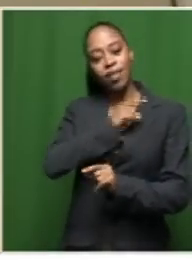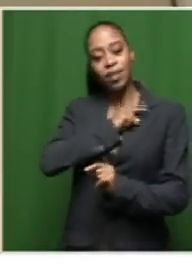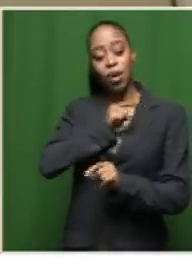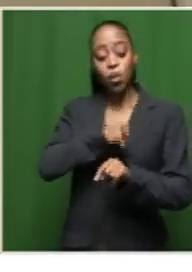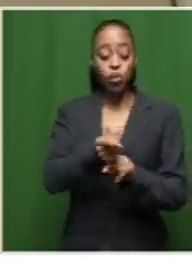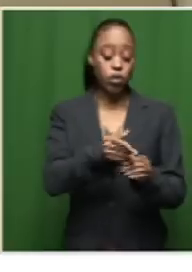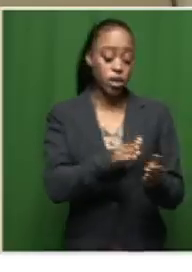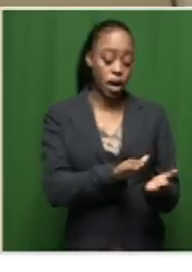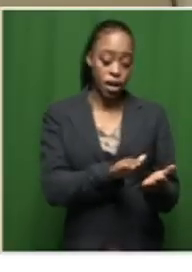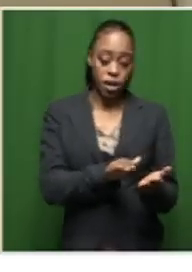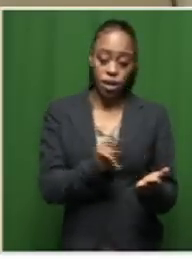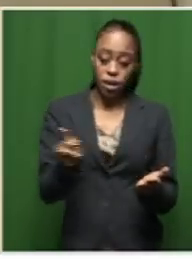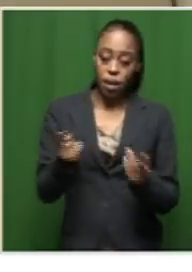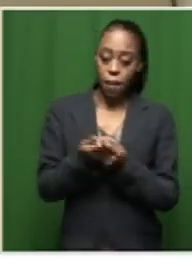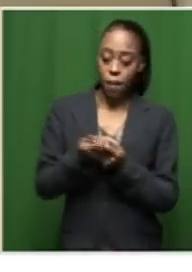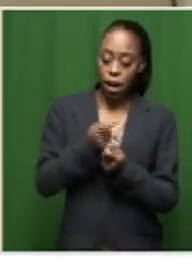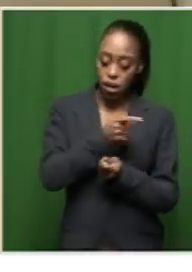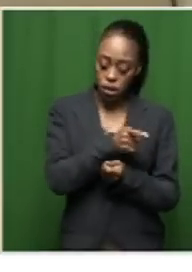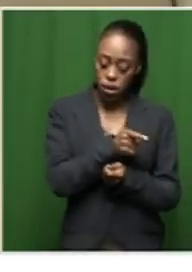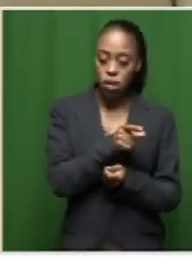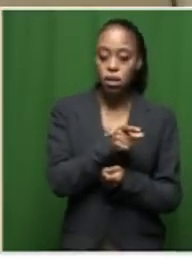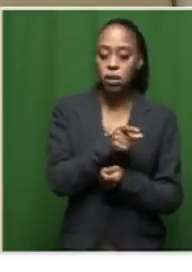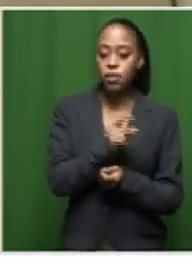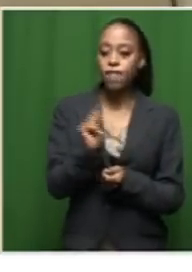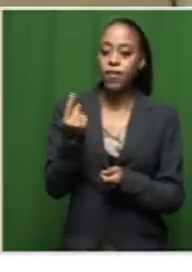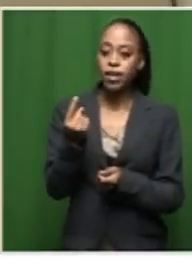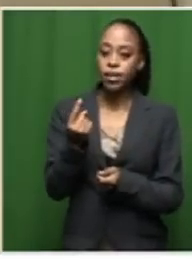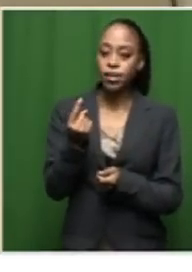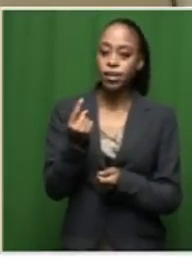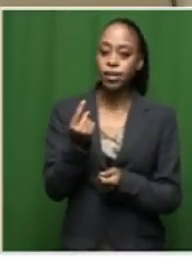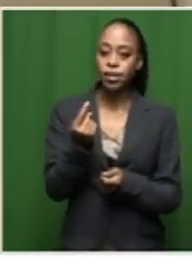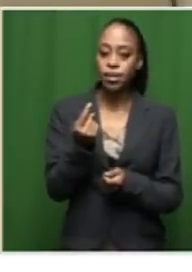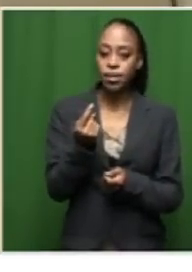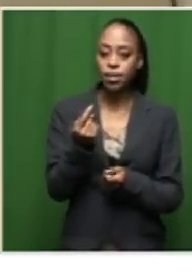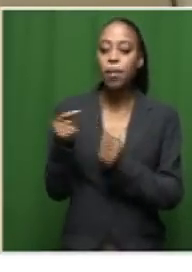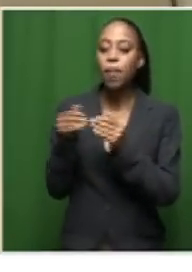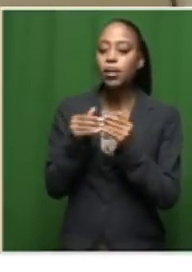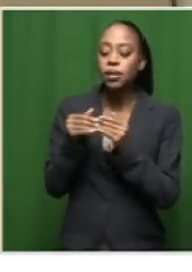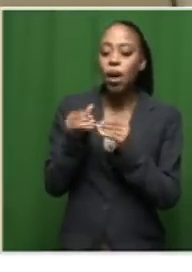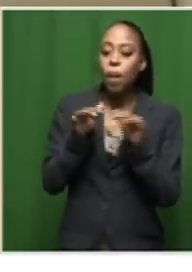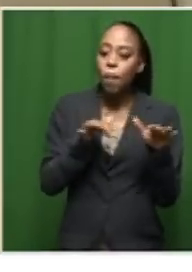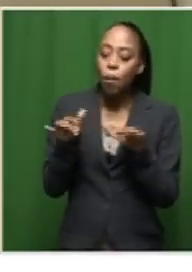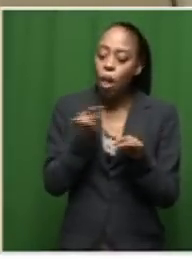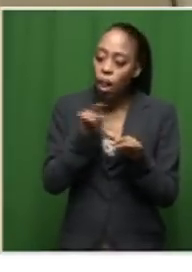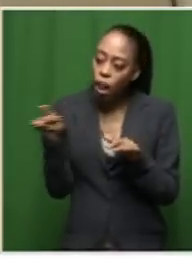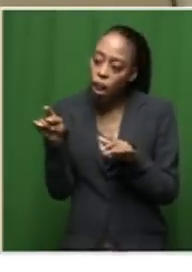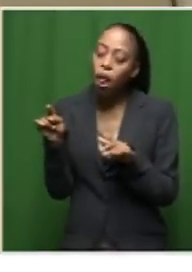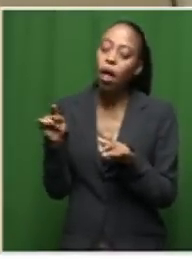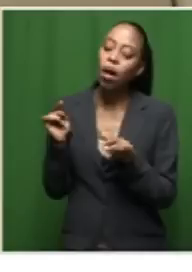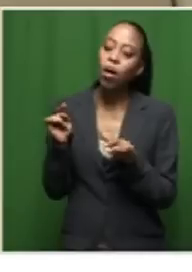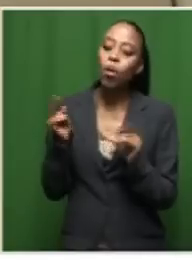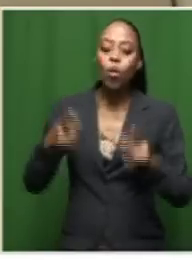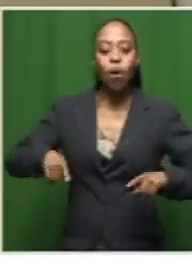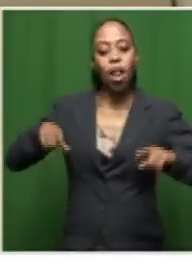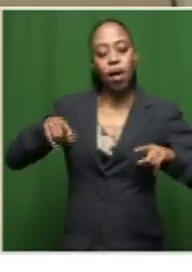you pass away, it has to be first, it has to take care of the people that will be